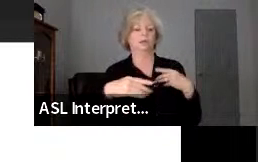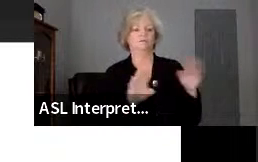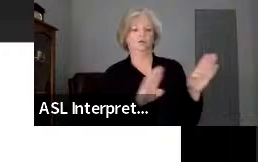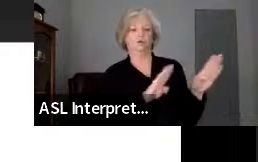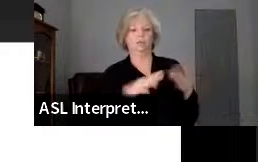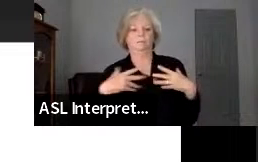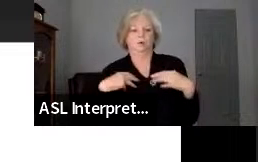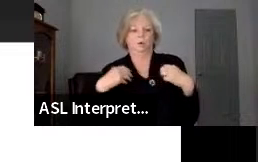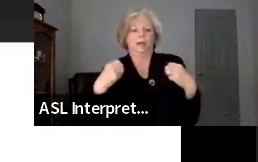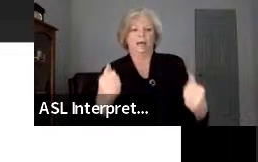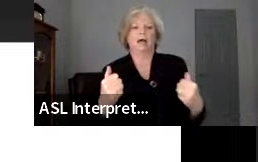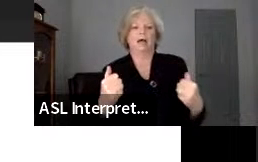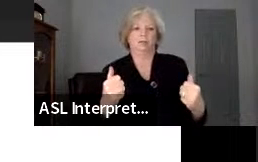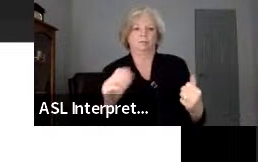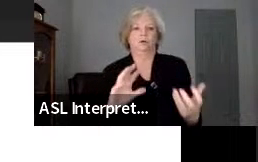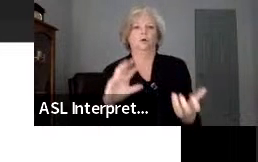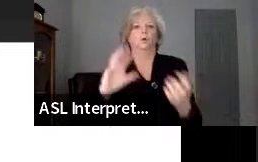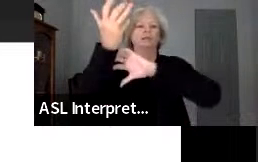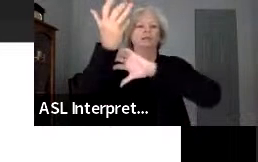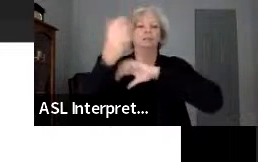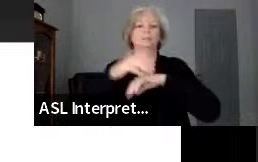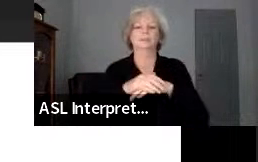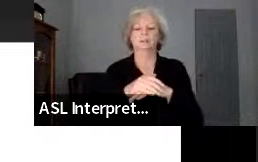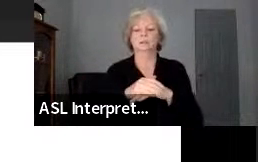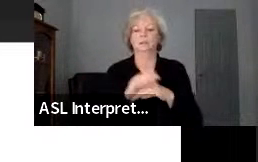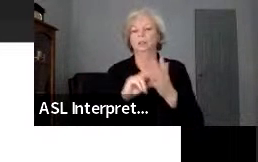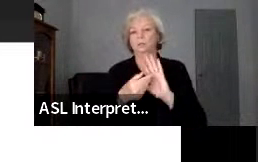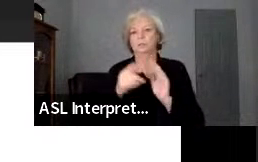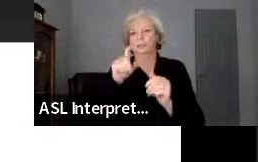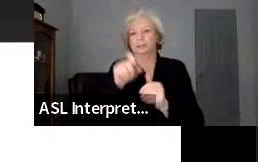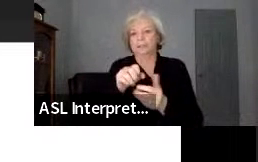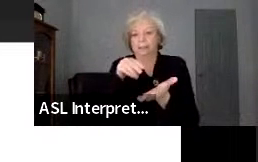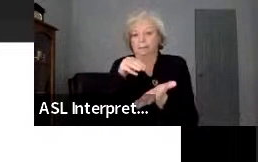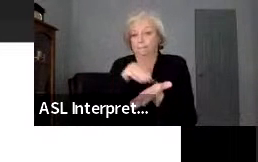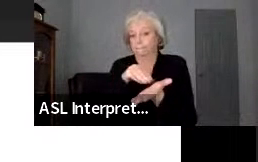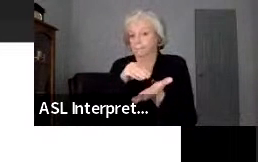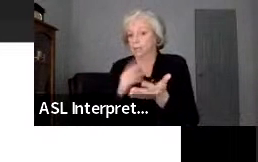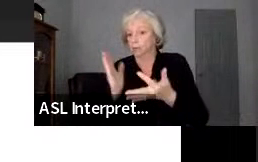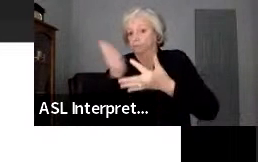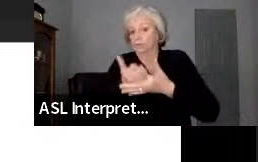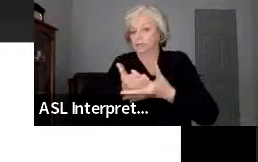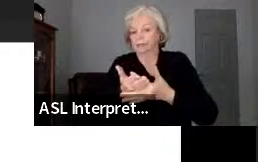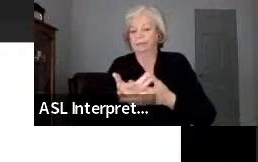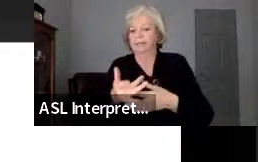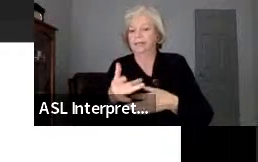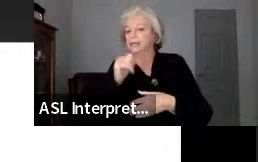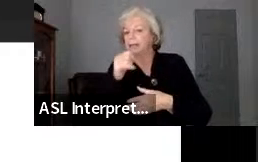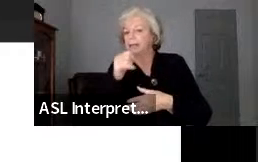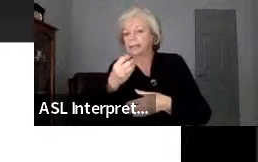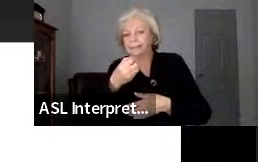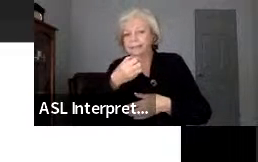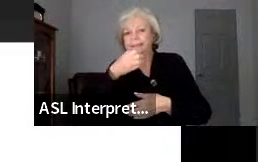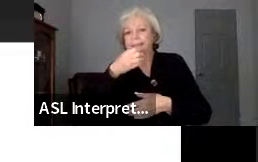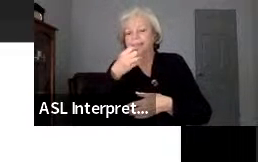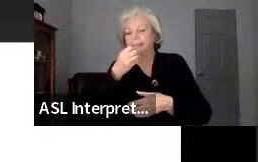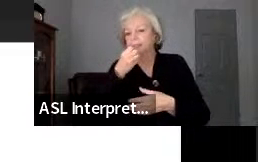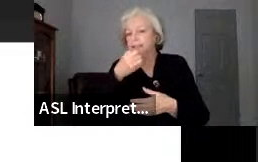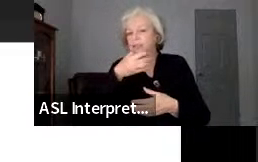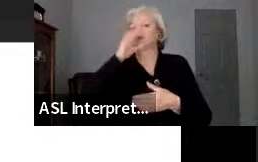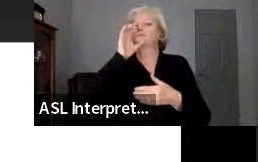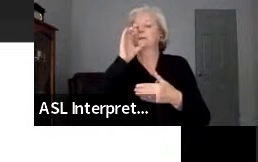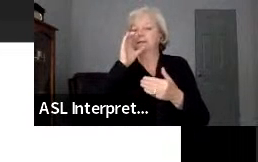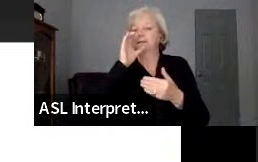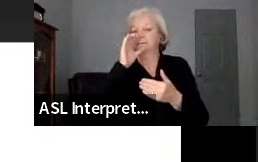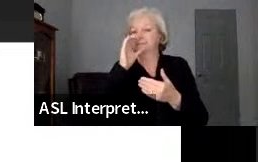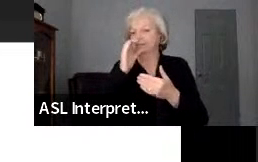any need for medical intervention. Nothing was ingested. They're not violent, so they don't need to be restrained.